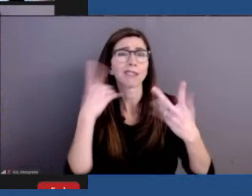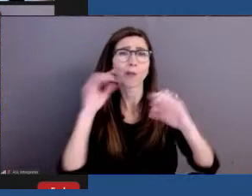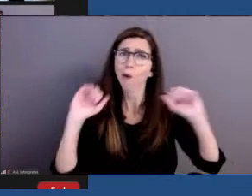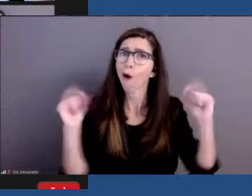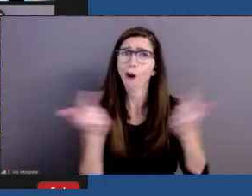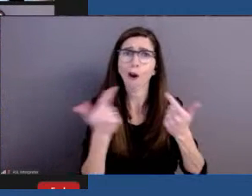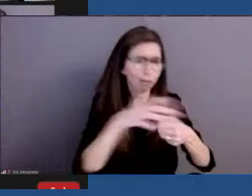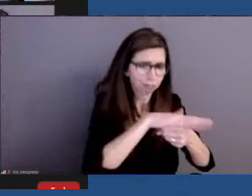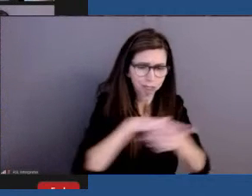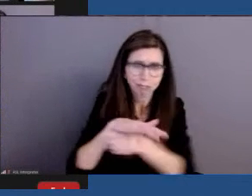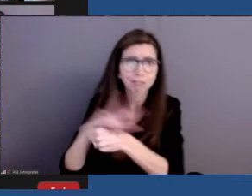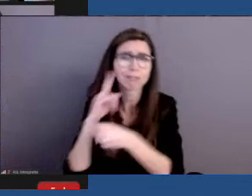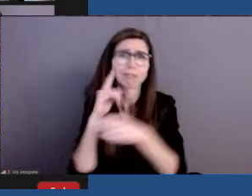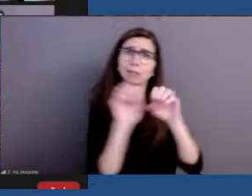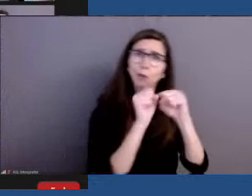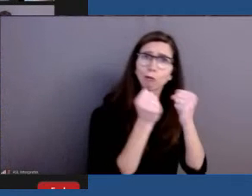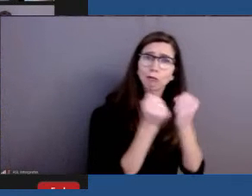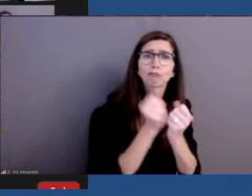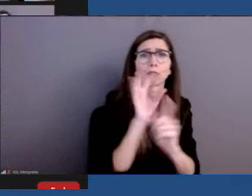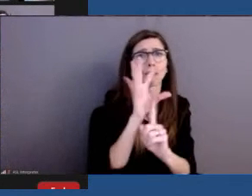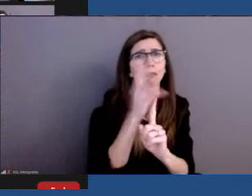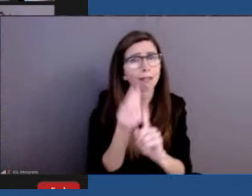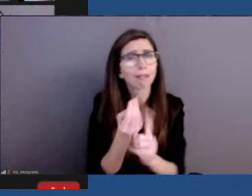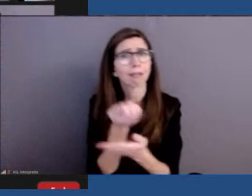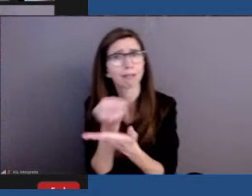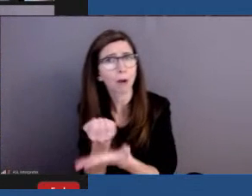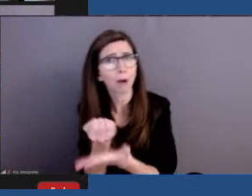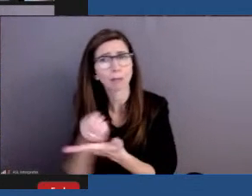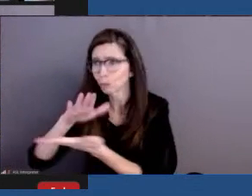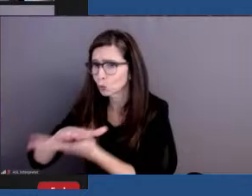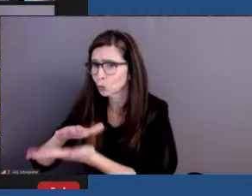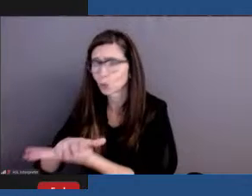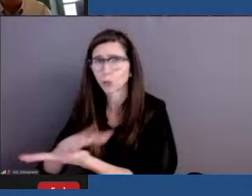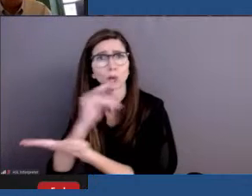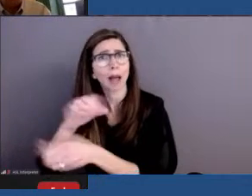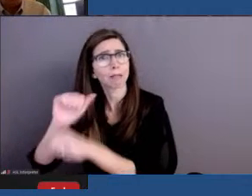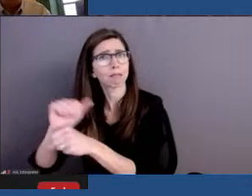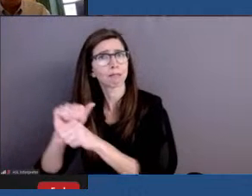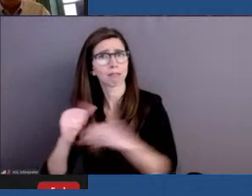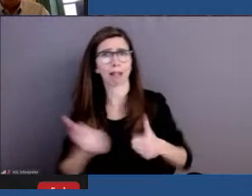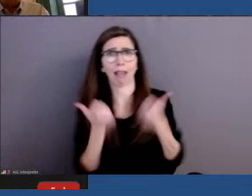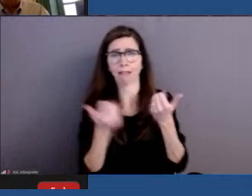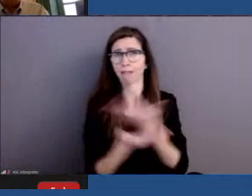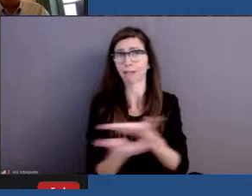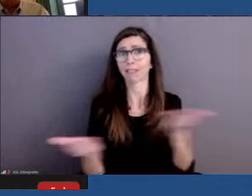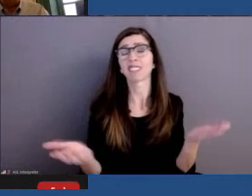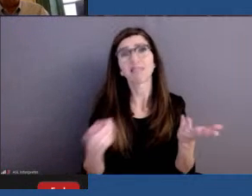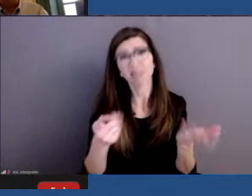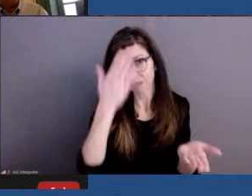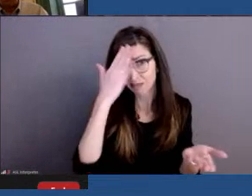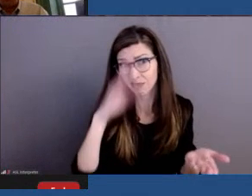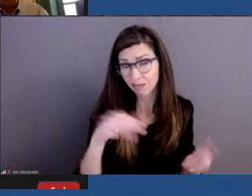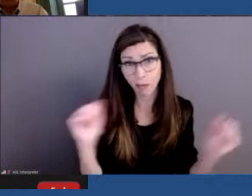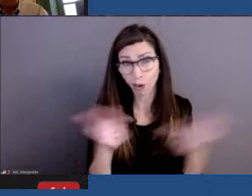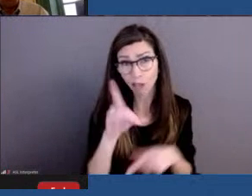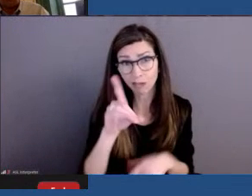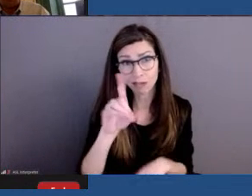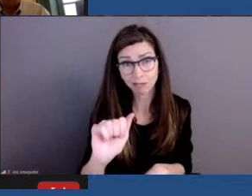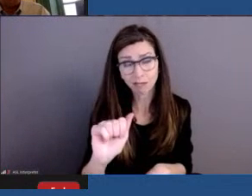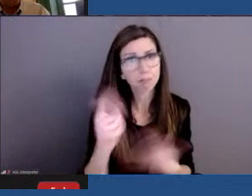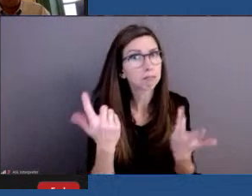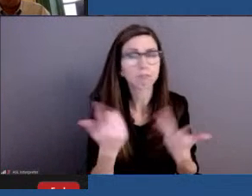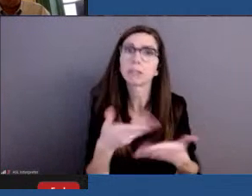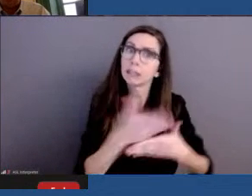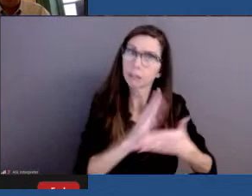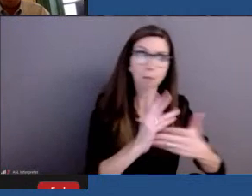economic, and cultural life. The theme for our event is Not All Disabilities Are Visible. It encourages us to seek out the experience of persons